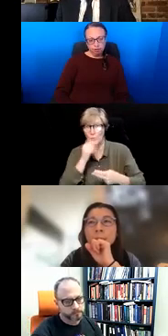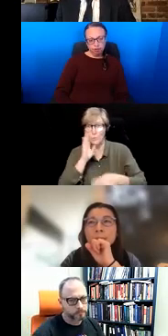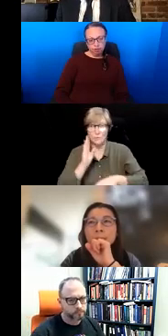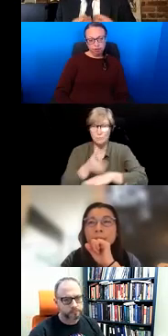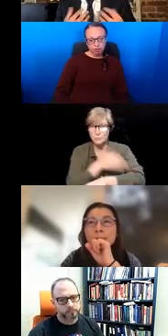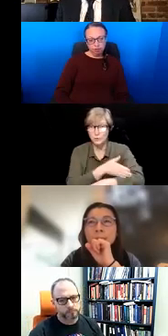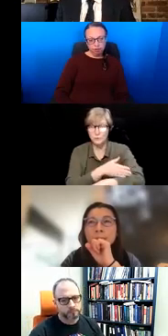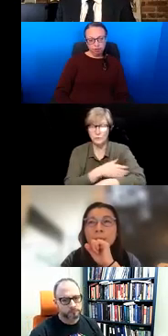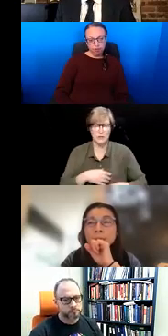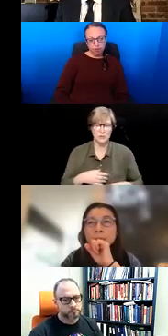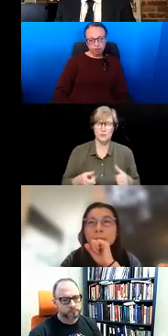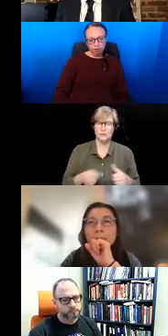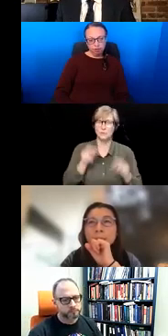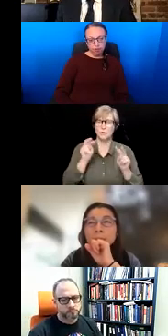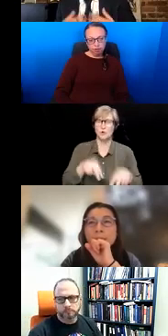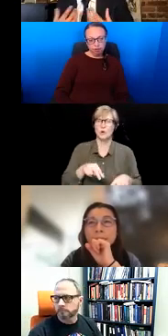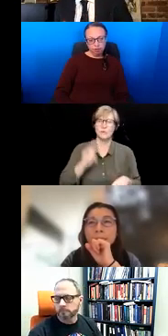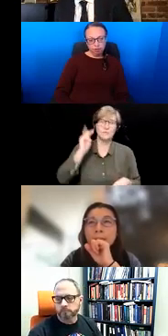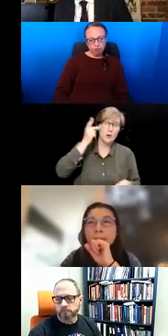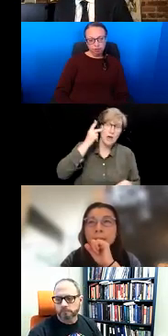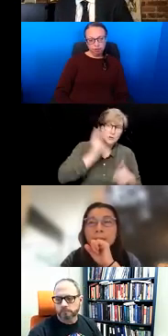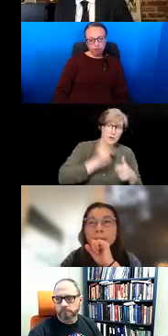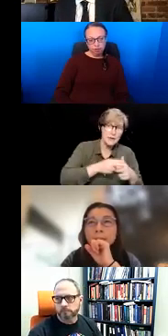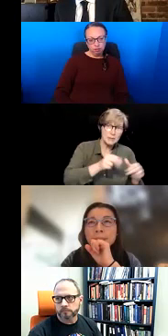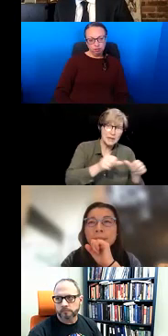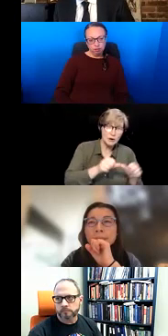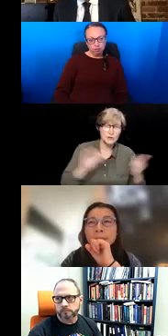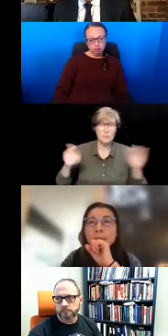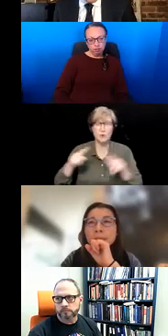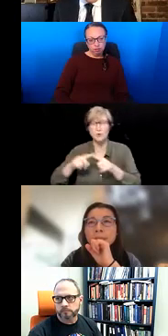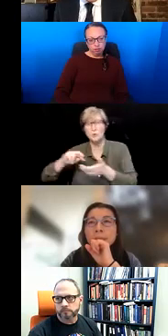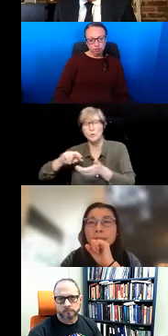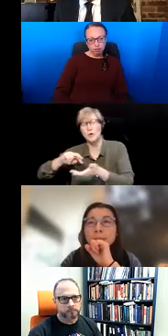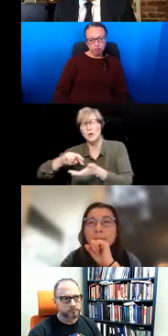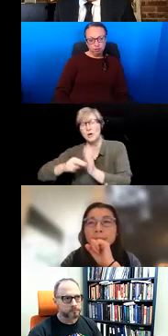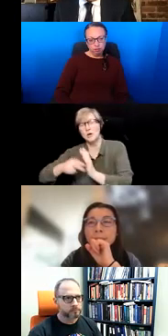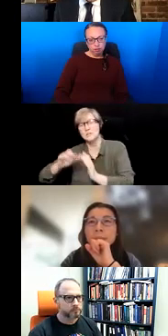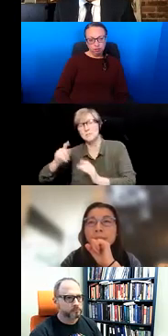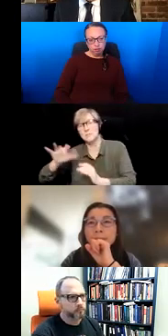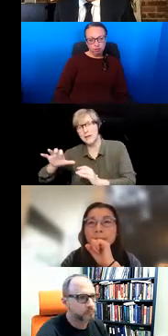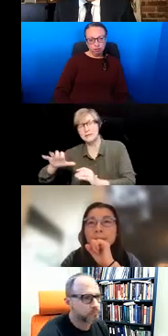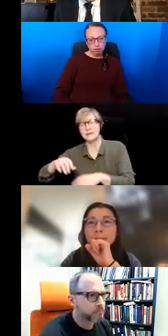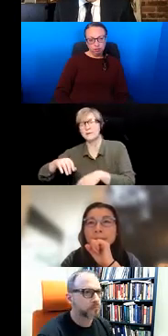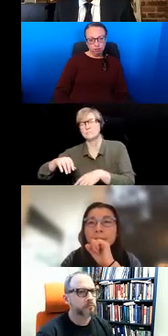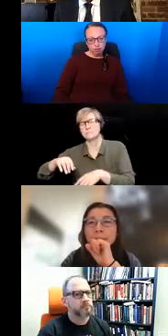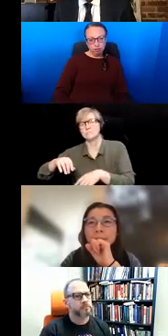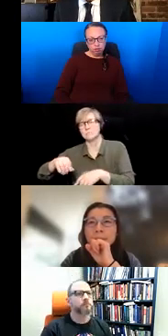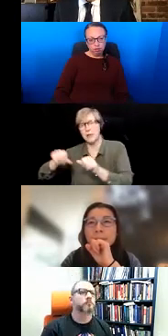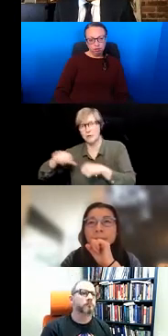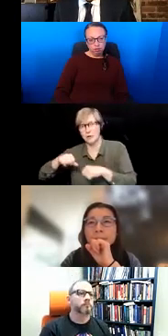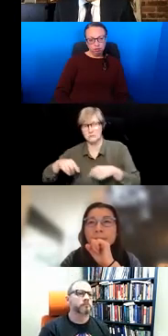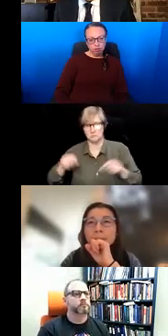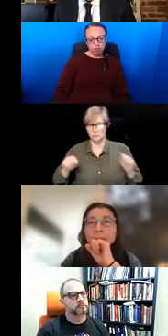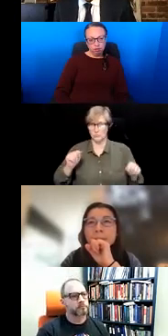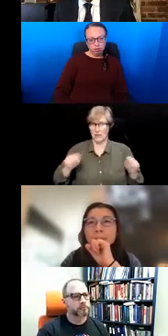a patient's phonological naming errors versus semantic naming errors have any purchase in predicting how they're going to